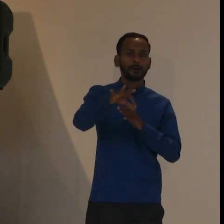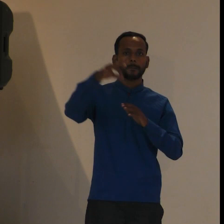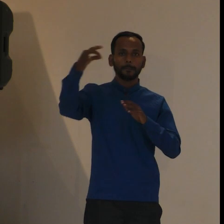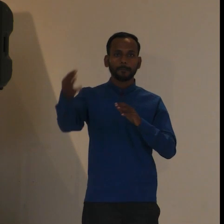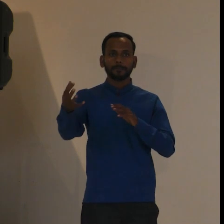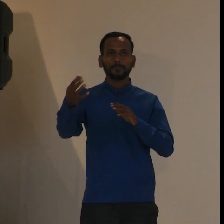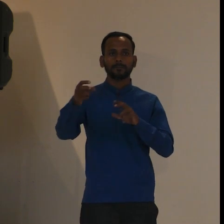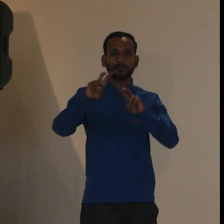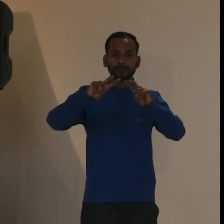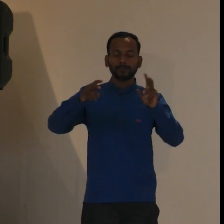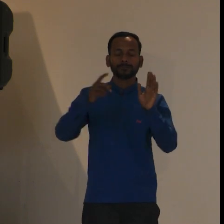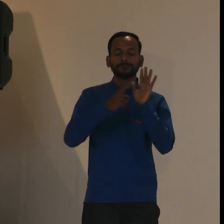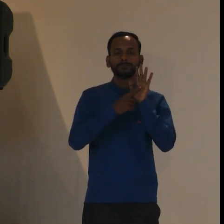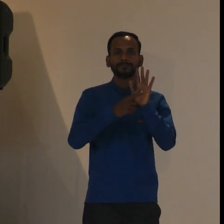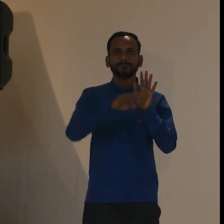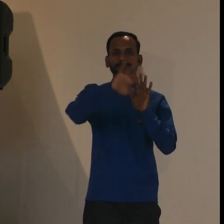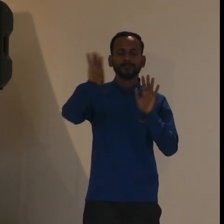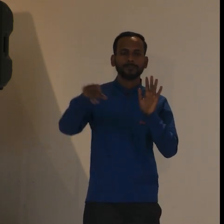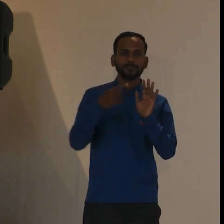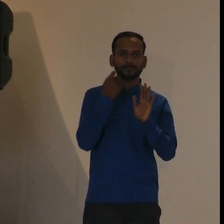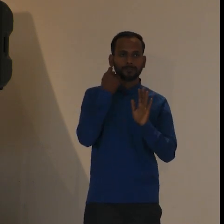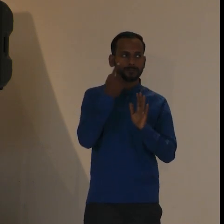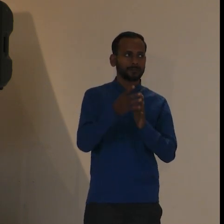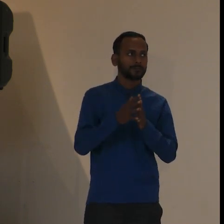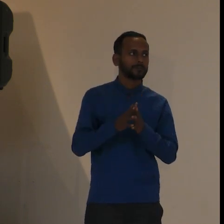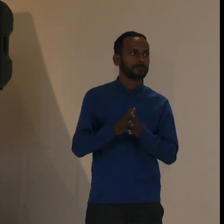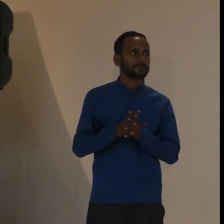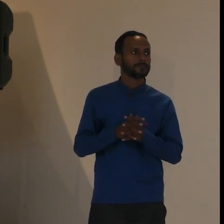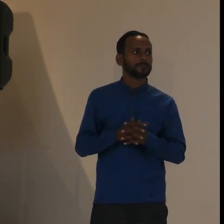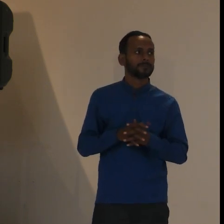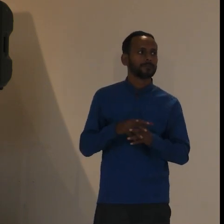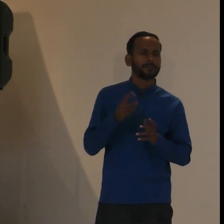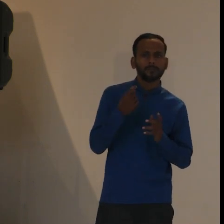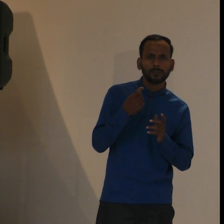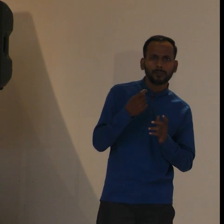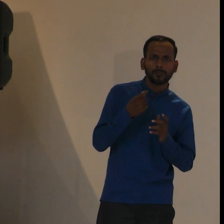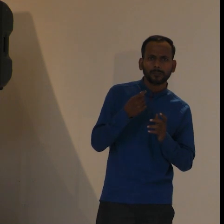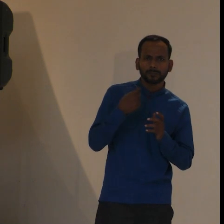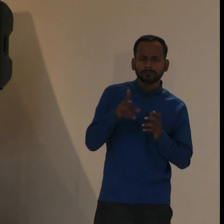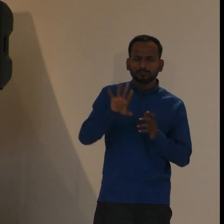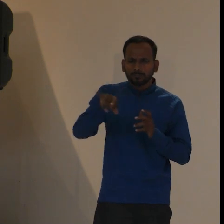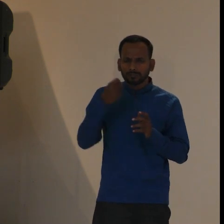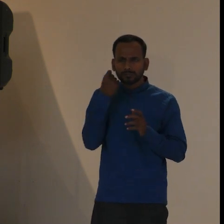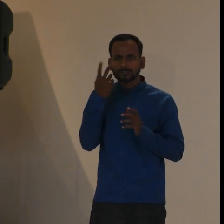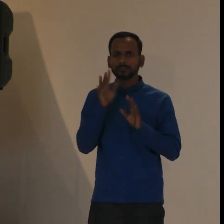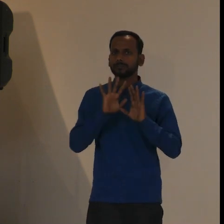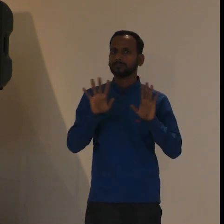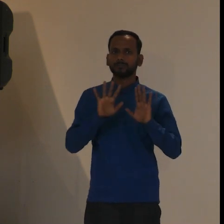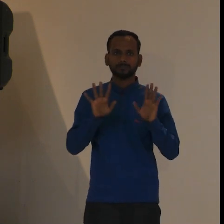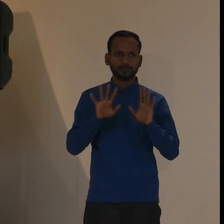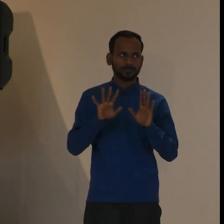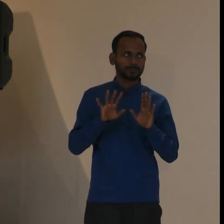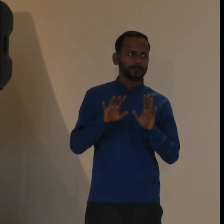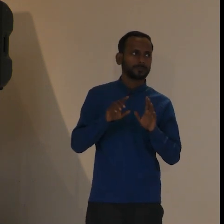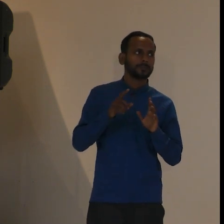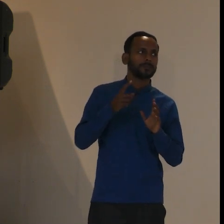there is no successful way to condense that into a minute-long, visually exposed film with